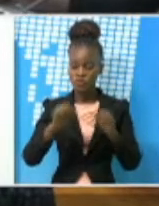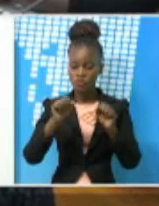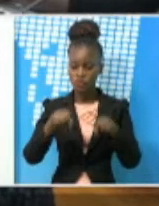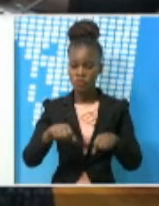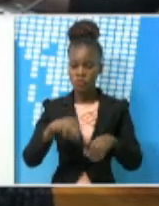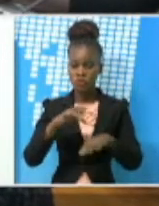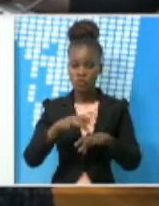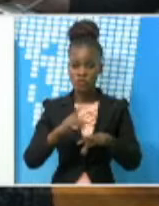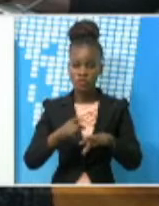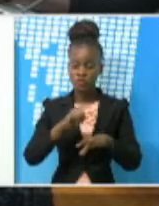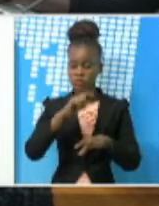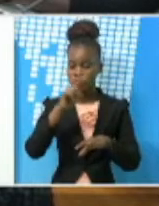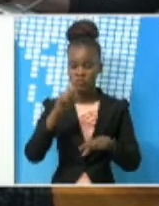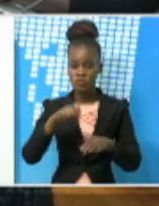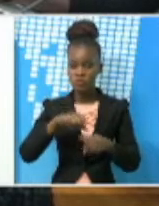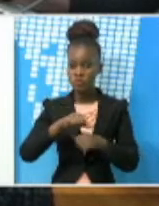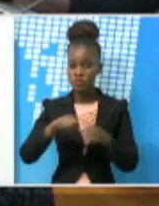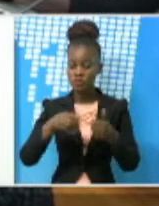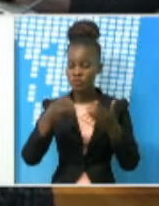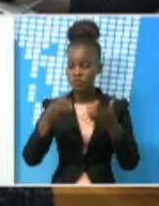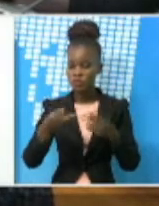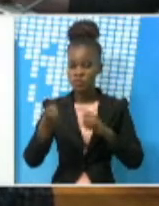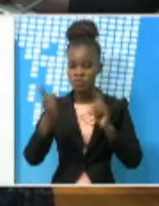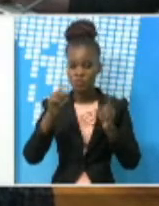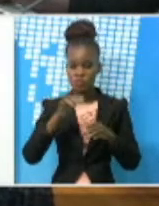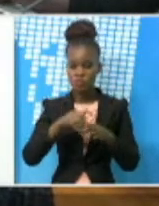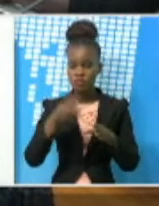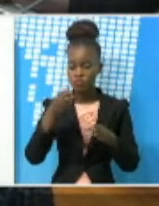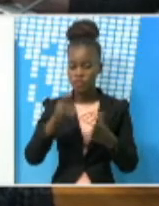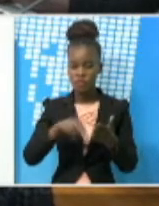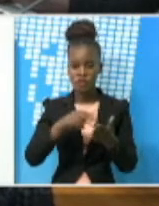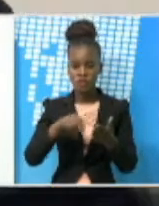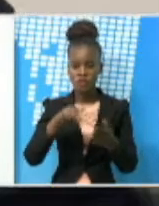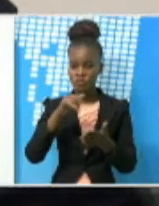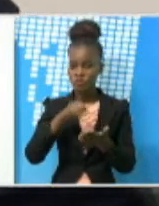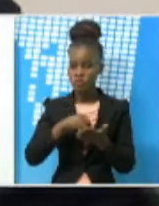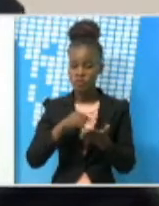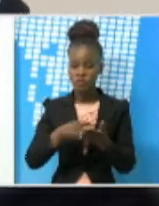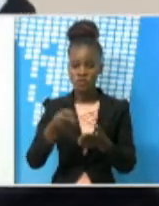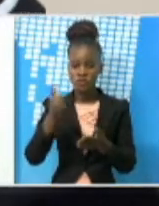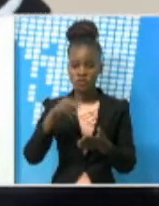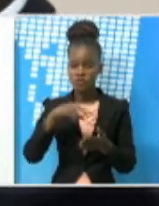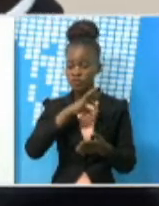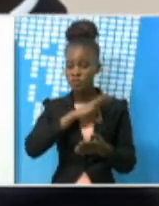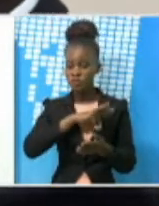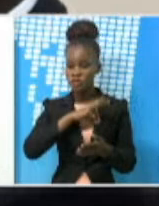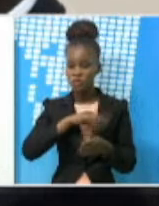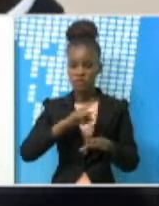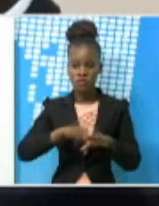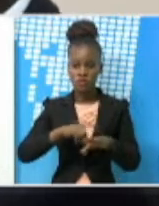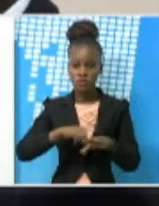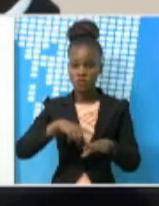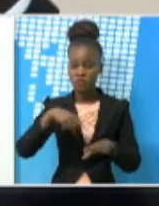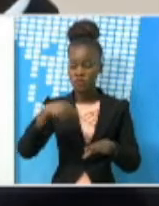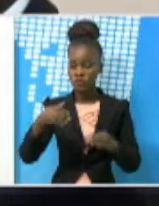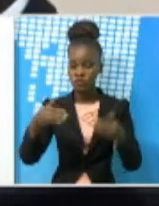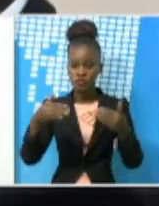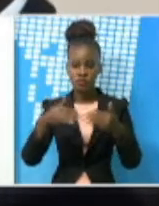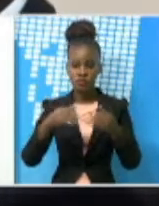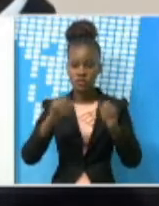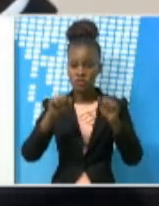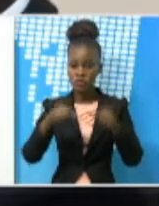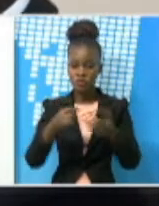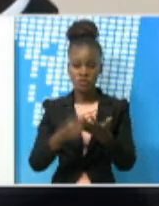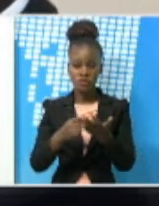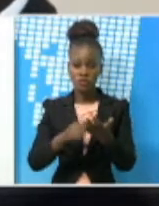When questioned about why Posta Uganda had previously failed to pay its employees' salaries on time, James reminded the committee that Posta Uganda has